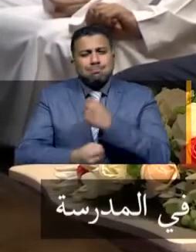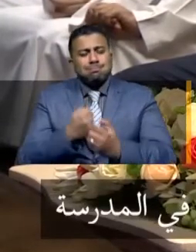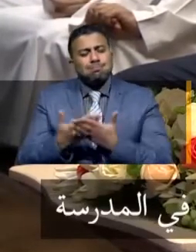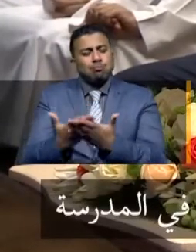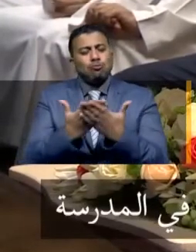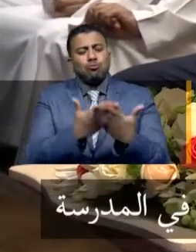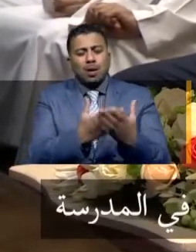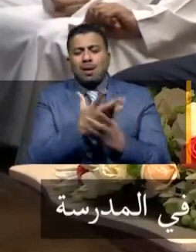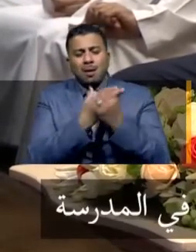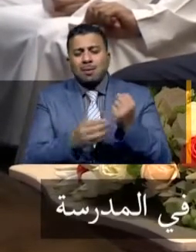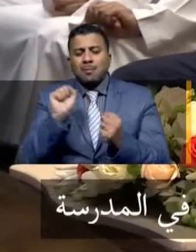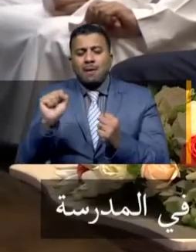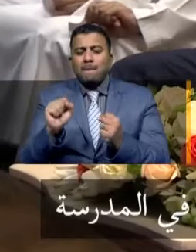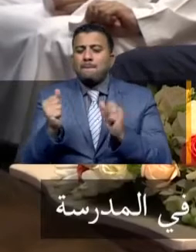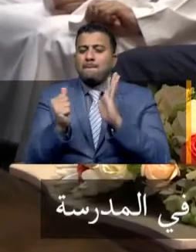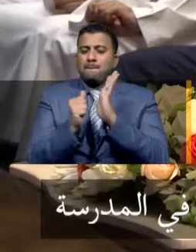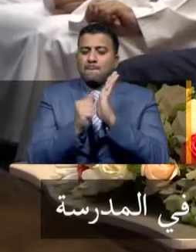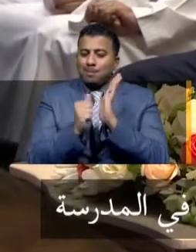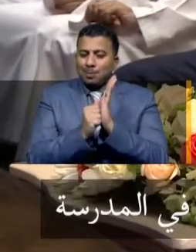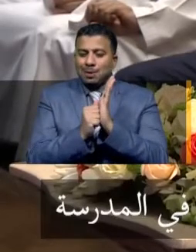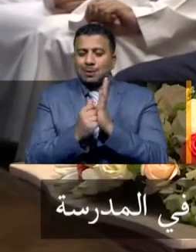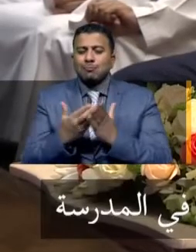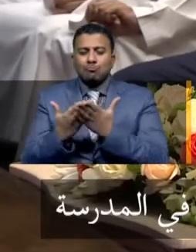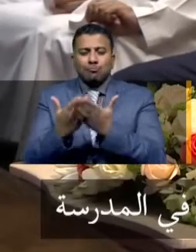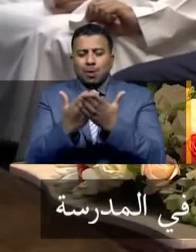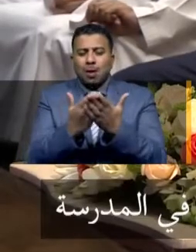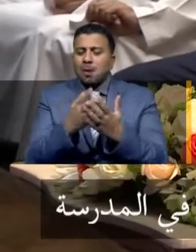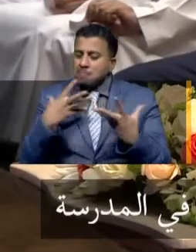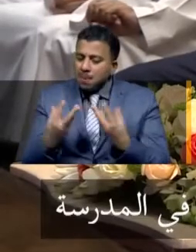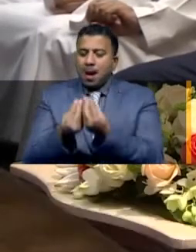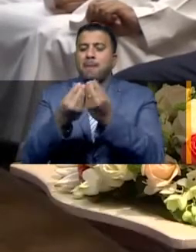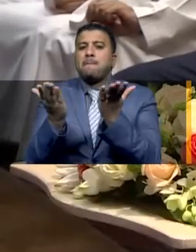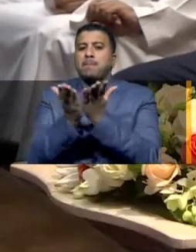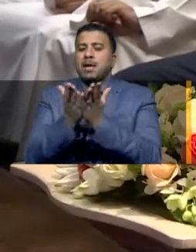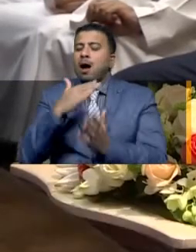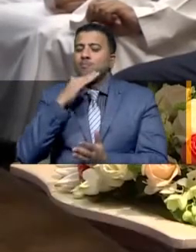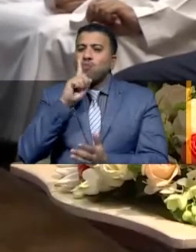at home beside our efforts which we are doing in the school.